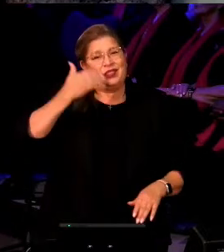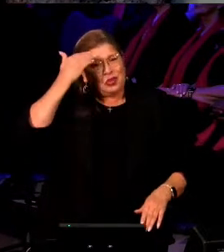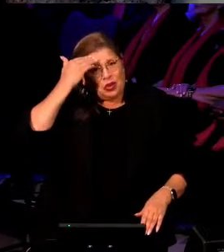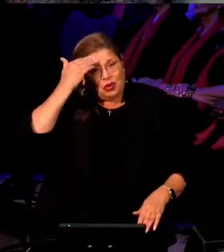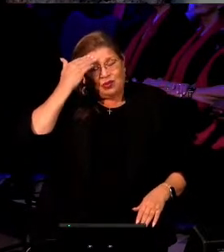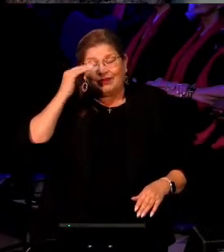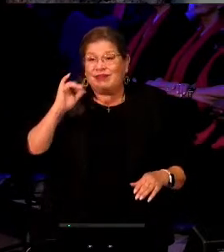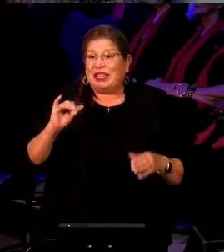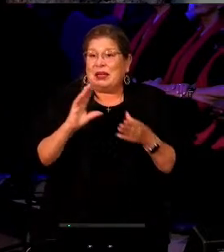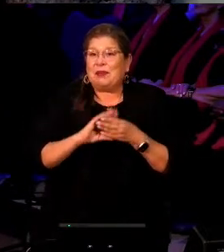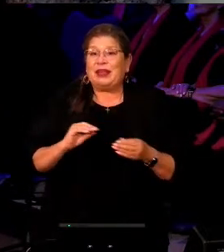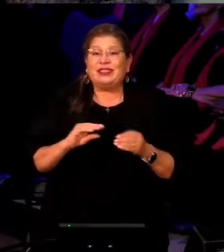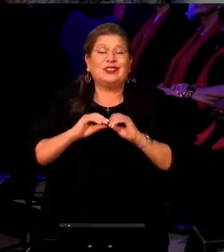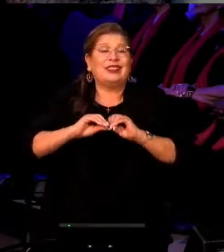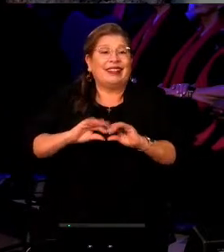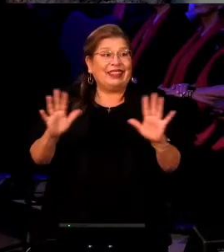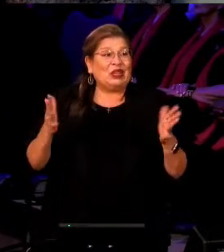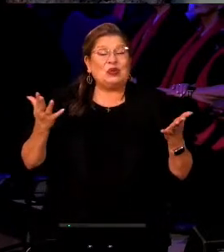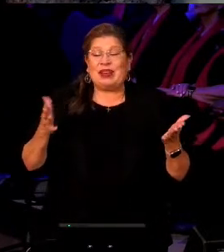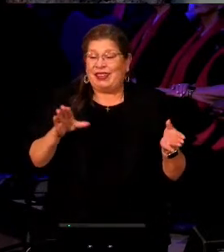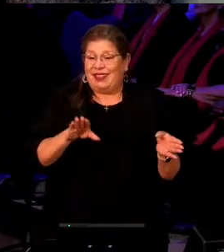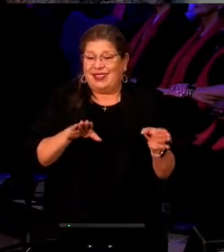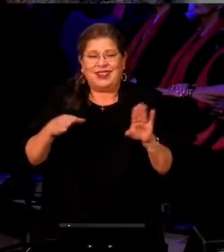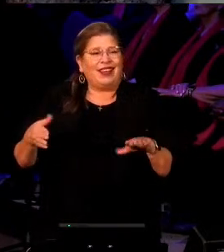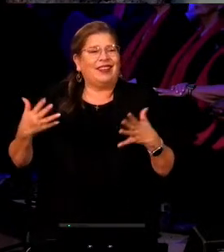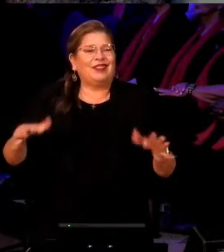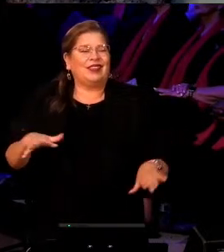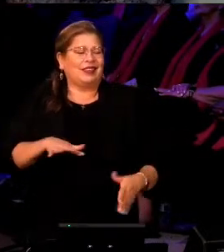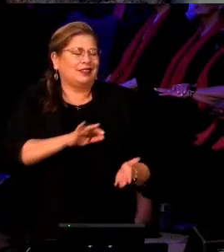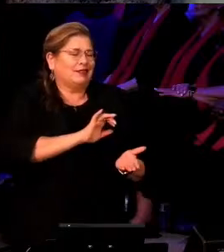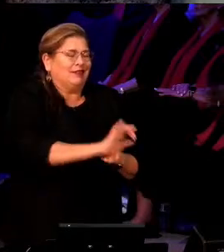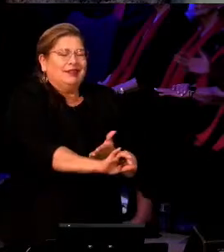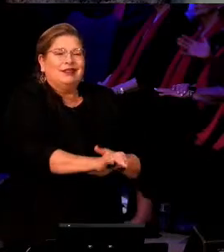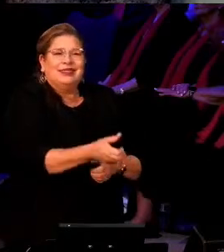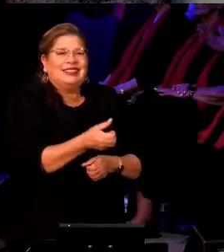is clear. Death is defeated.